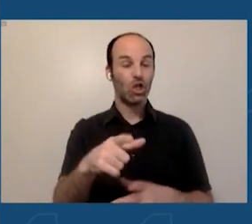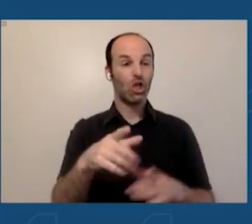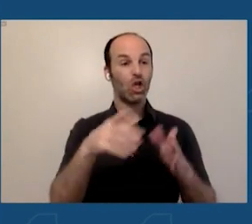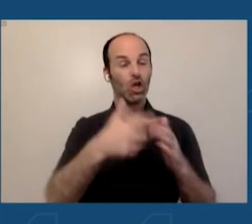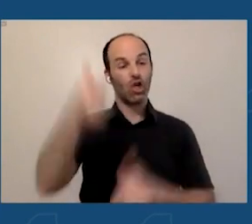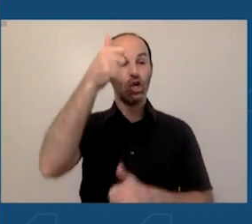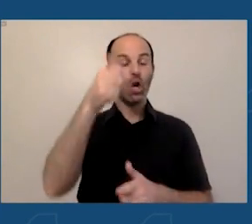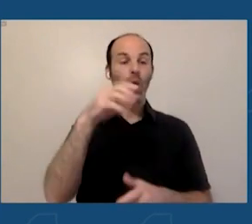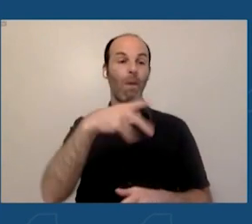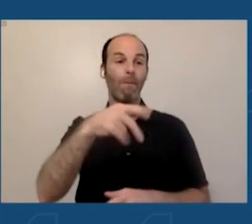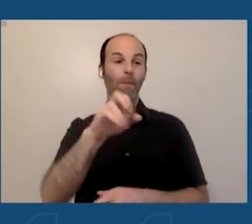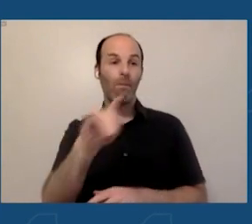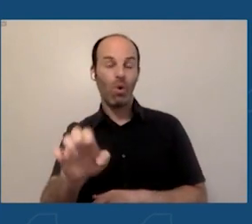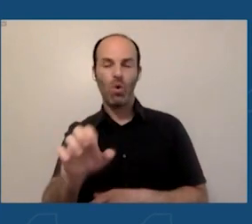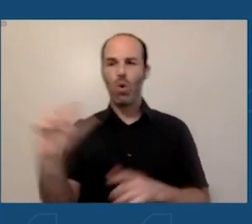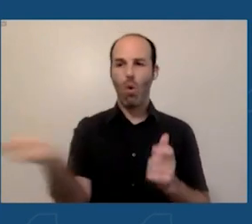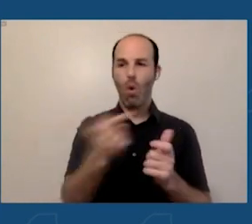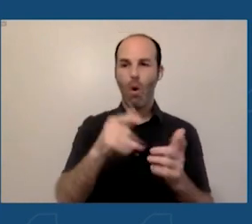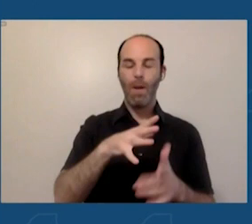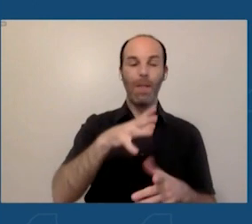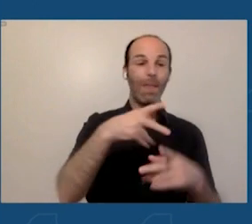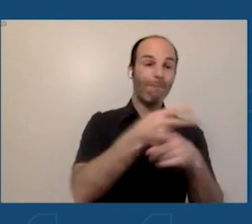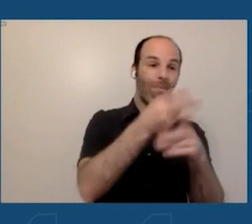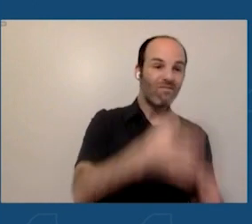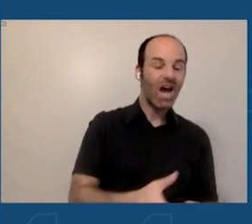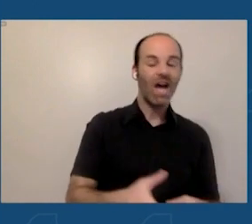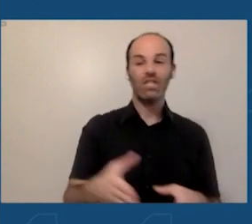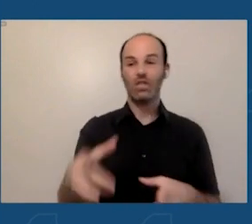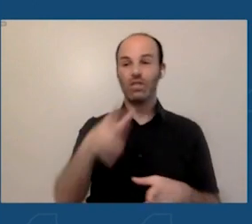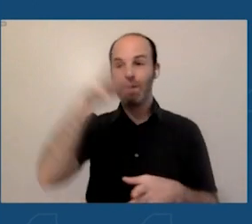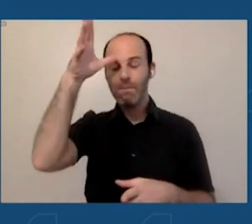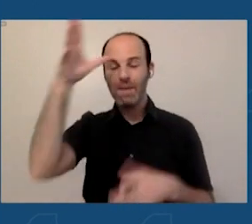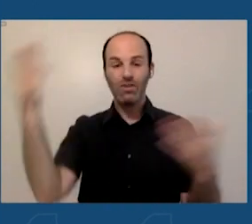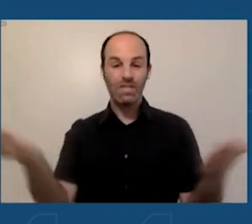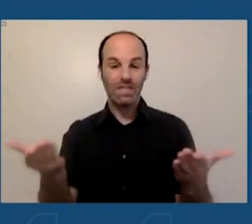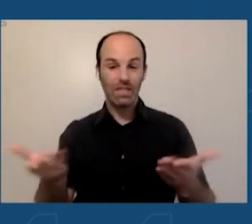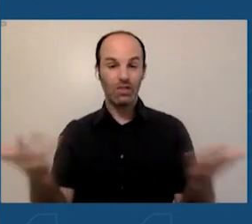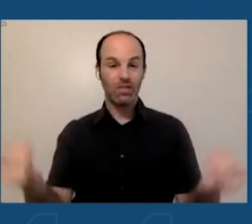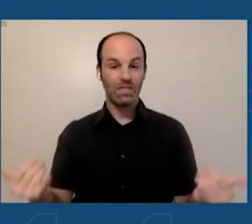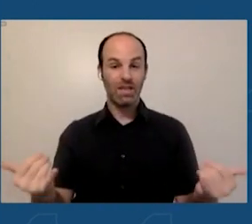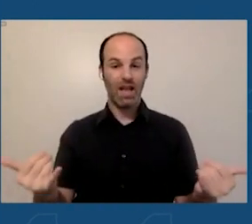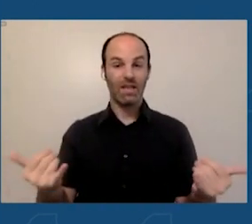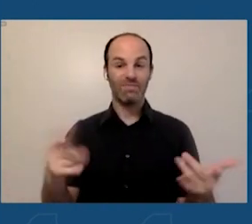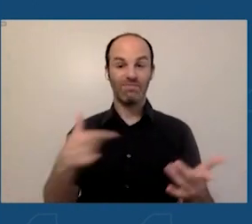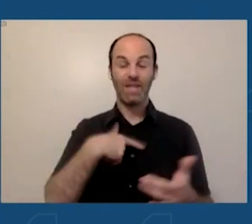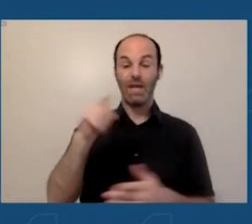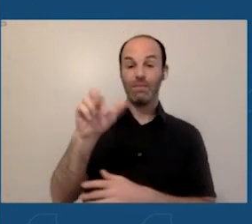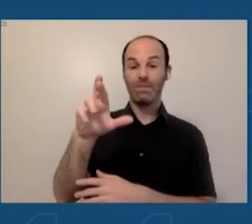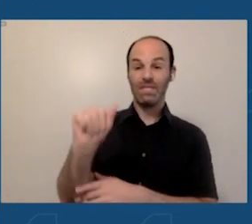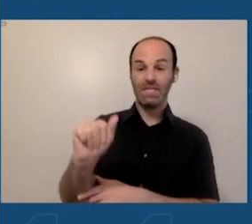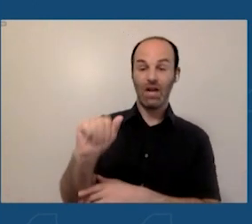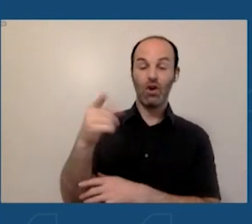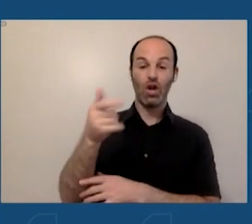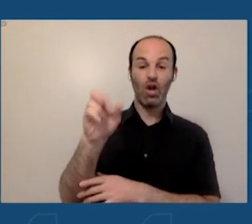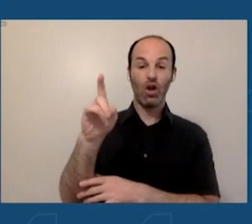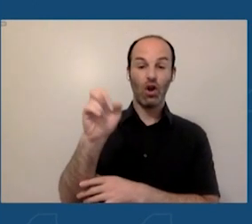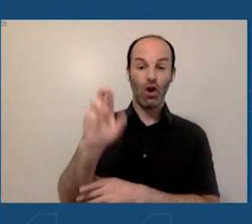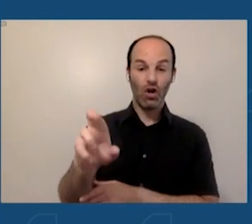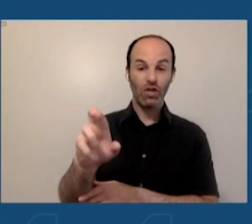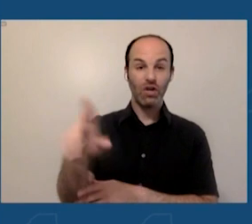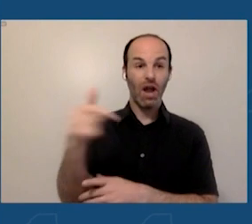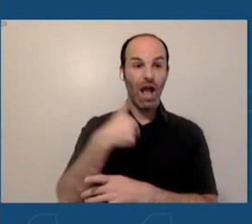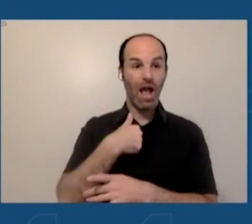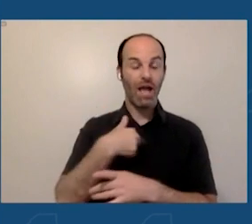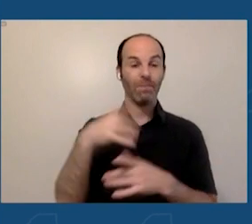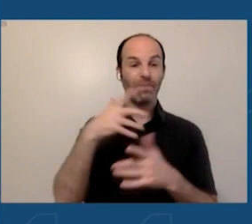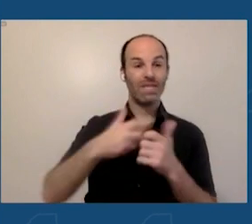providers, parents, and advocates here today. I'm Tara Gardner. I'm the Executive Director of the Daycare Council of New York,